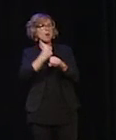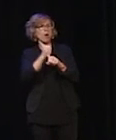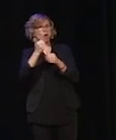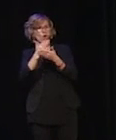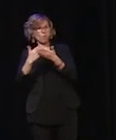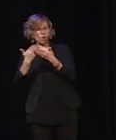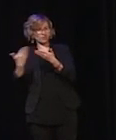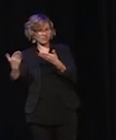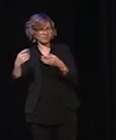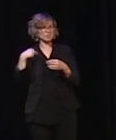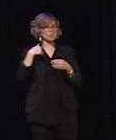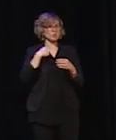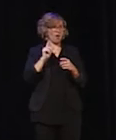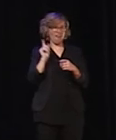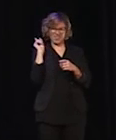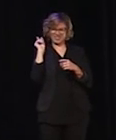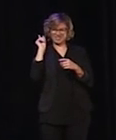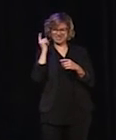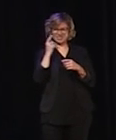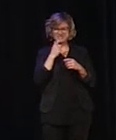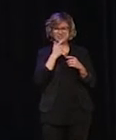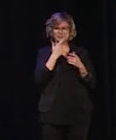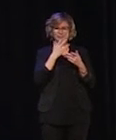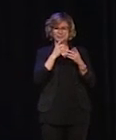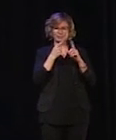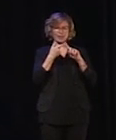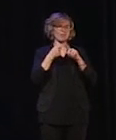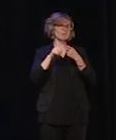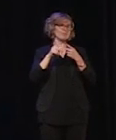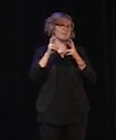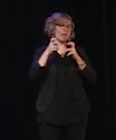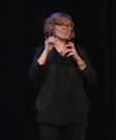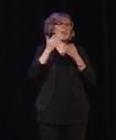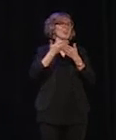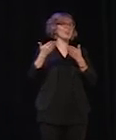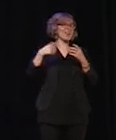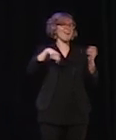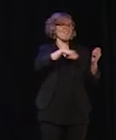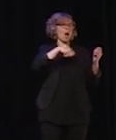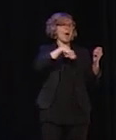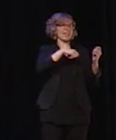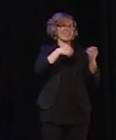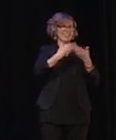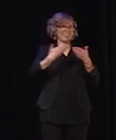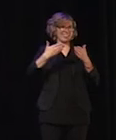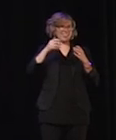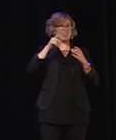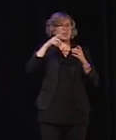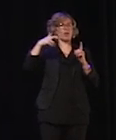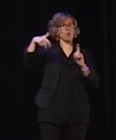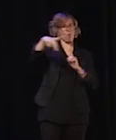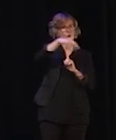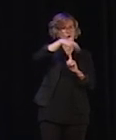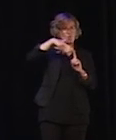violinist, Tim Fain, who's amazing, who walks around you and walks around the space. And at the beginning, you